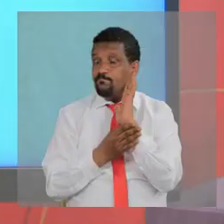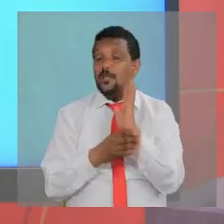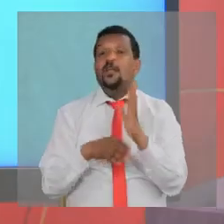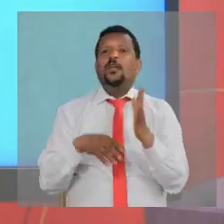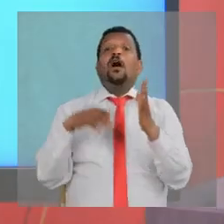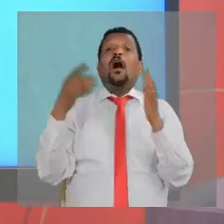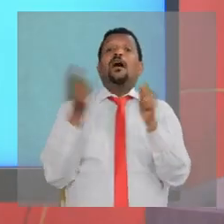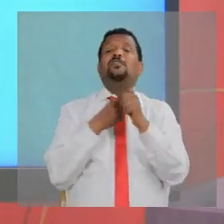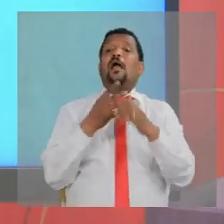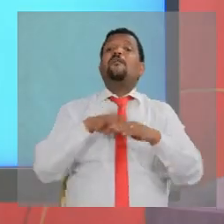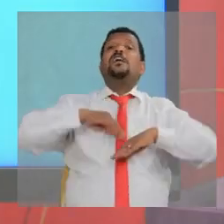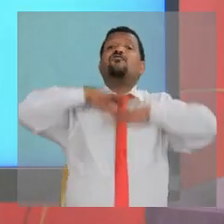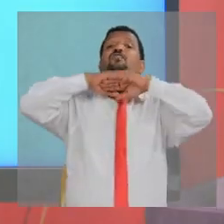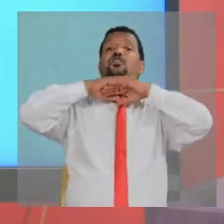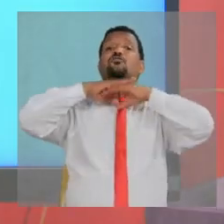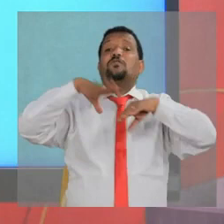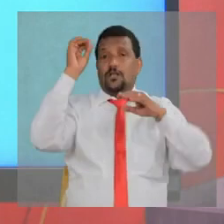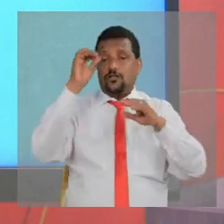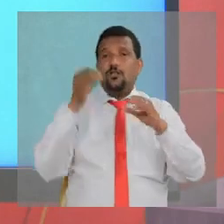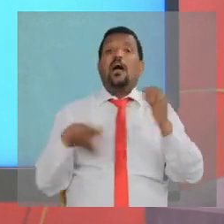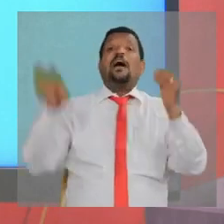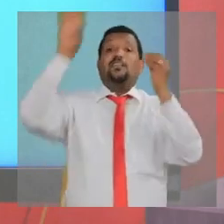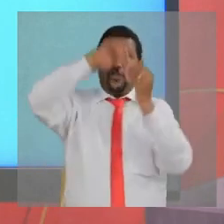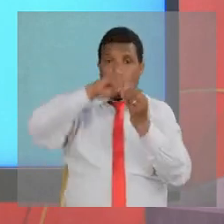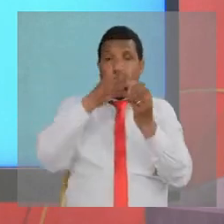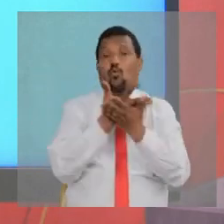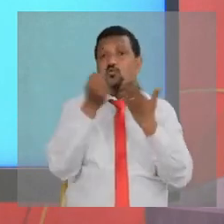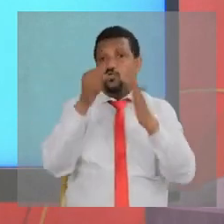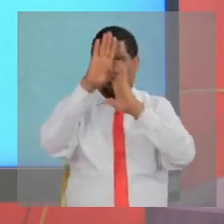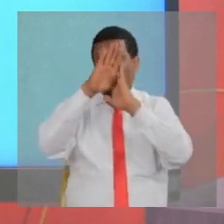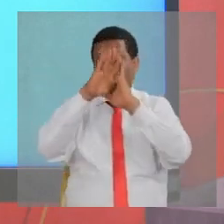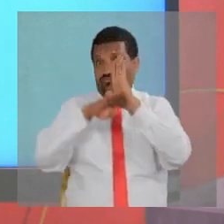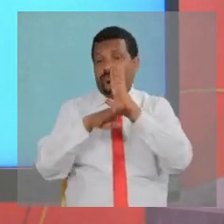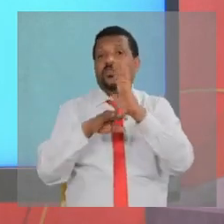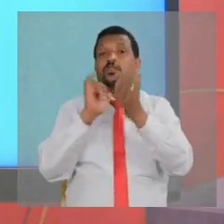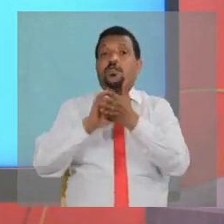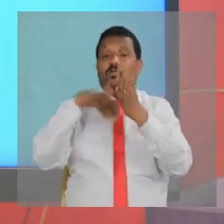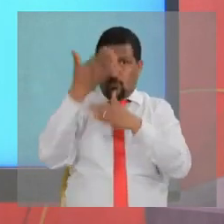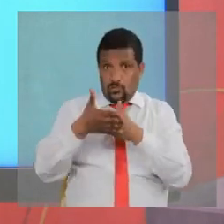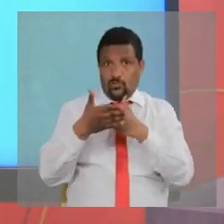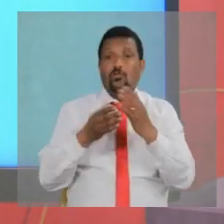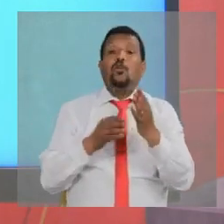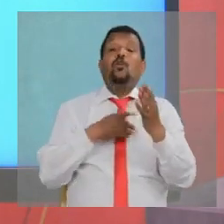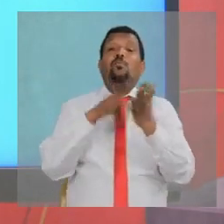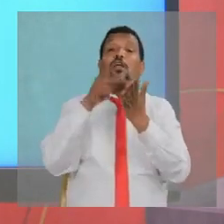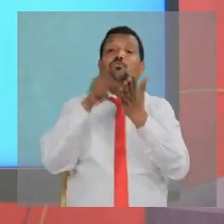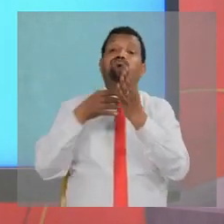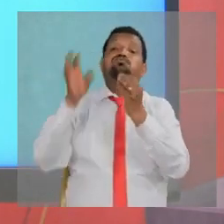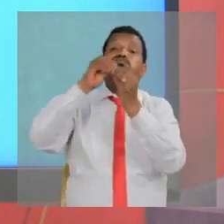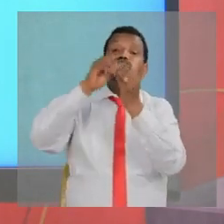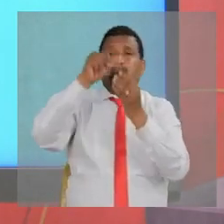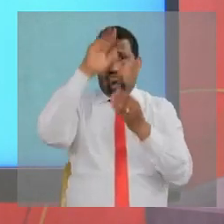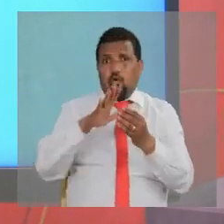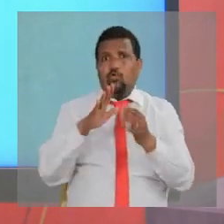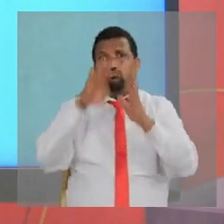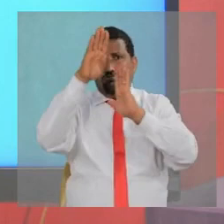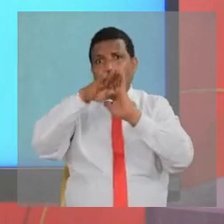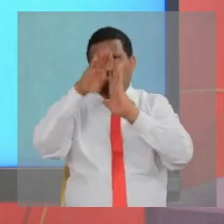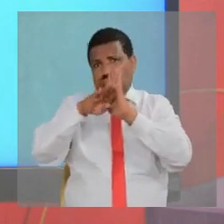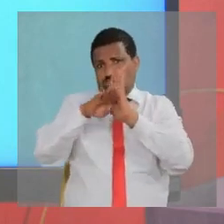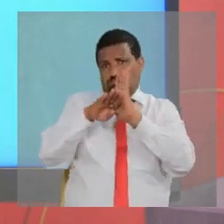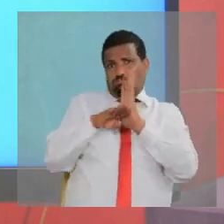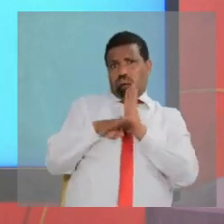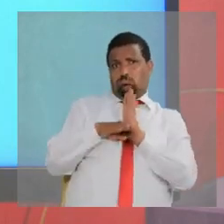the additional satisfaction that we get from additional consumption of a commodity declines, then with the rise in the price of a commodity, people tend to decline